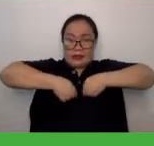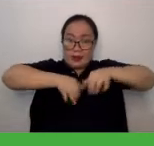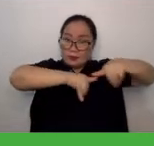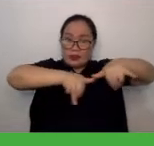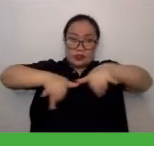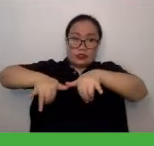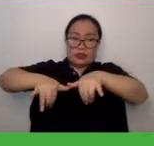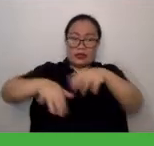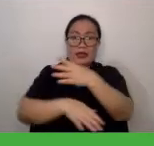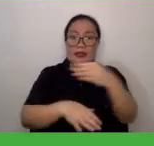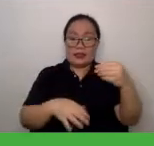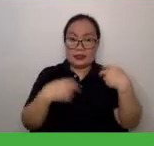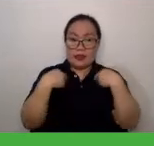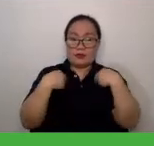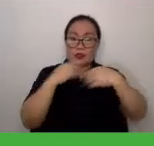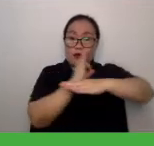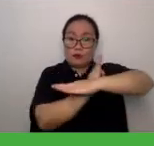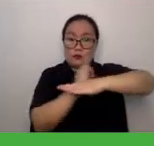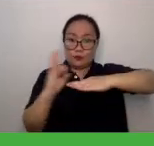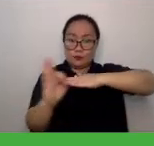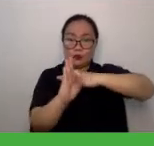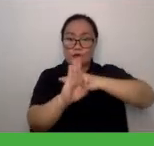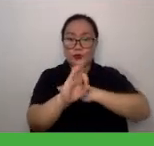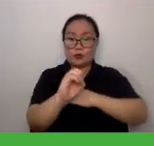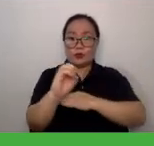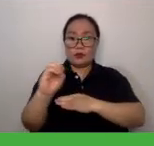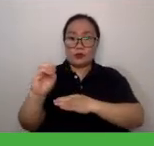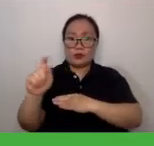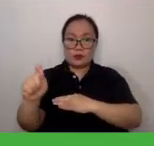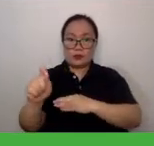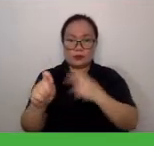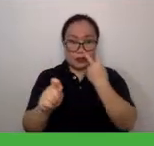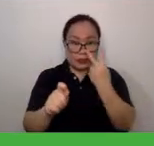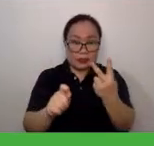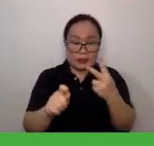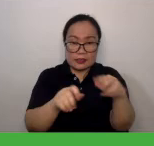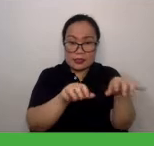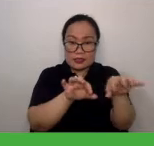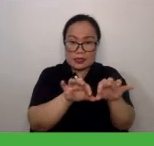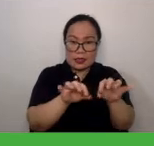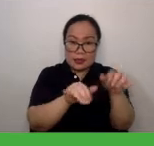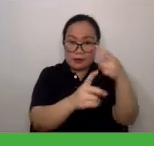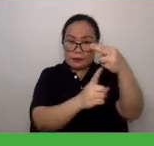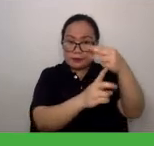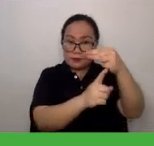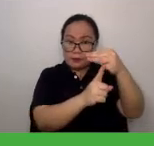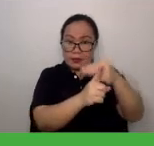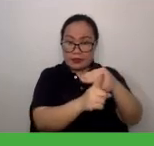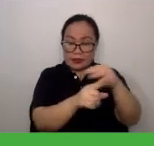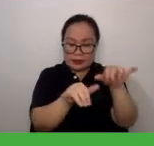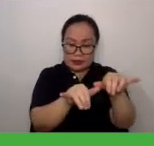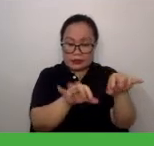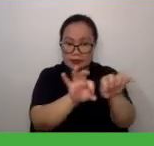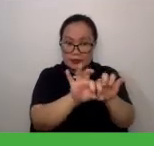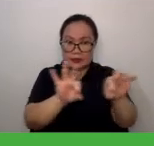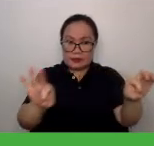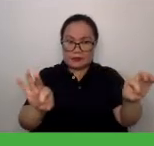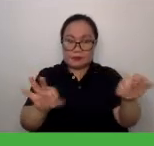the foot. So, makikita natin yan sa meter stick. Okay? Yung one ruler actually